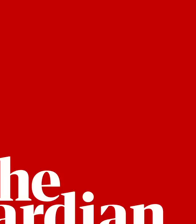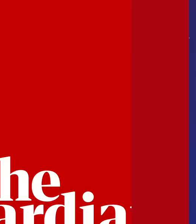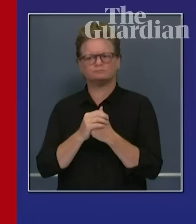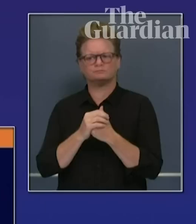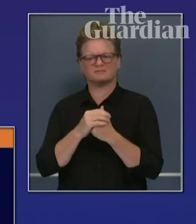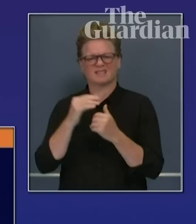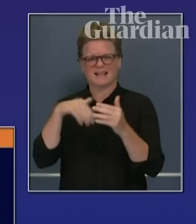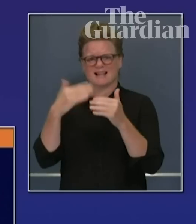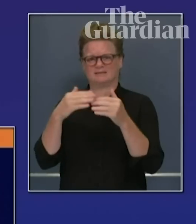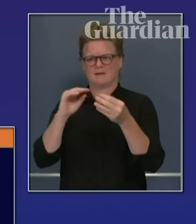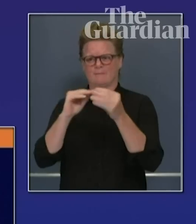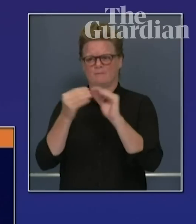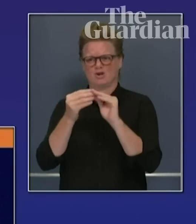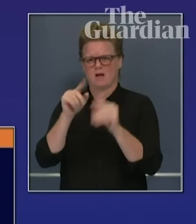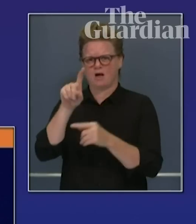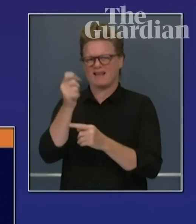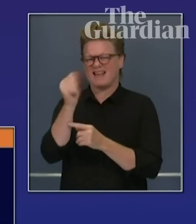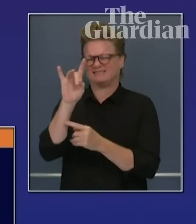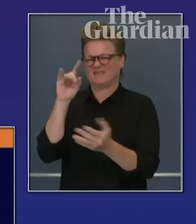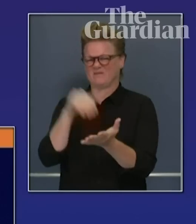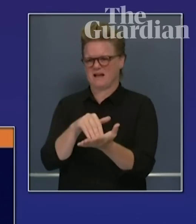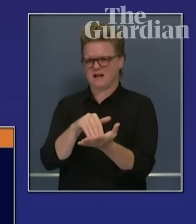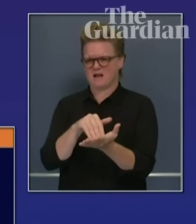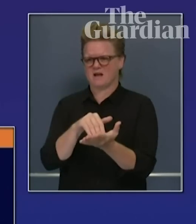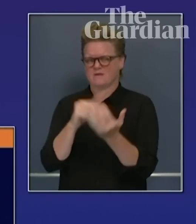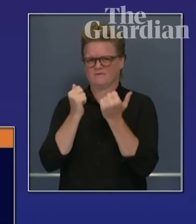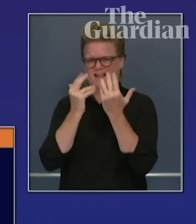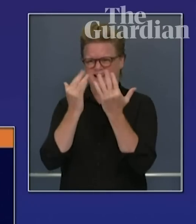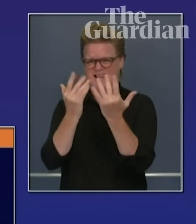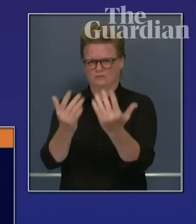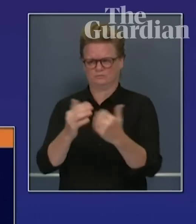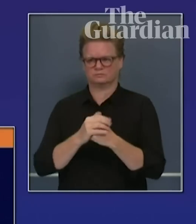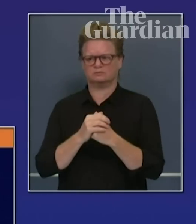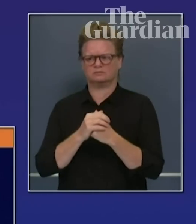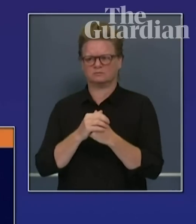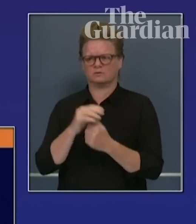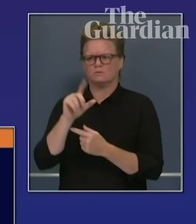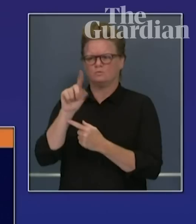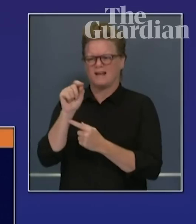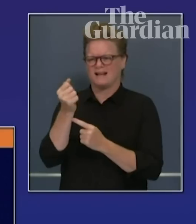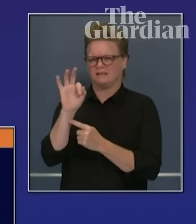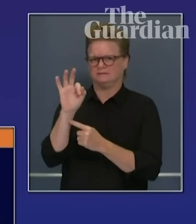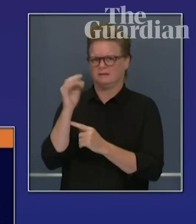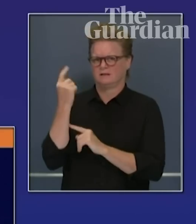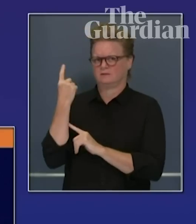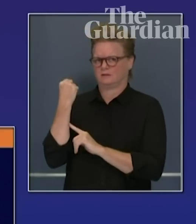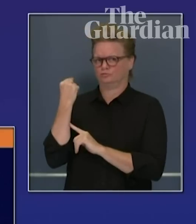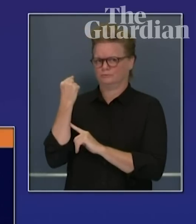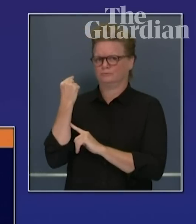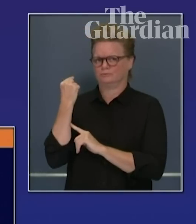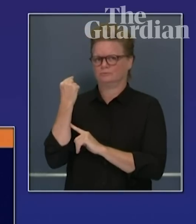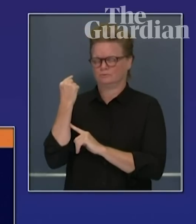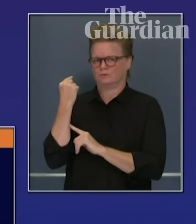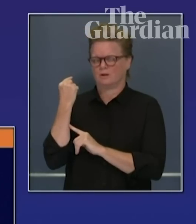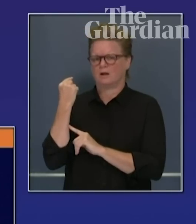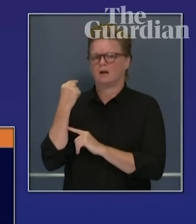118,000 acres were burned in 2019 by this time last year. You can see close